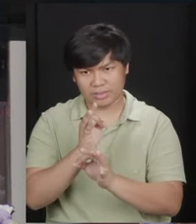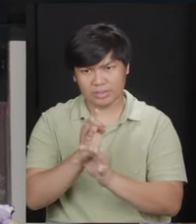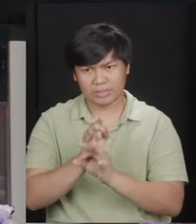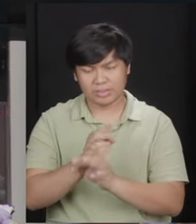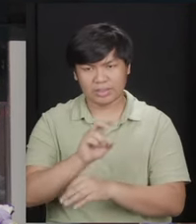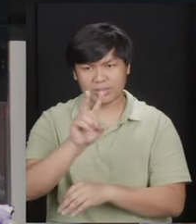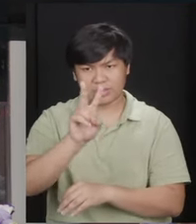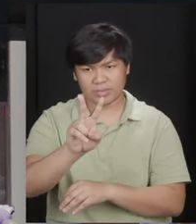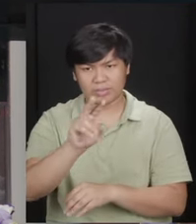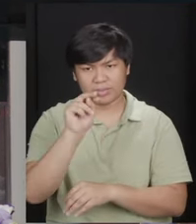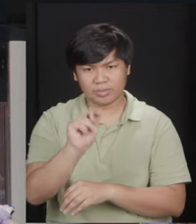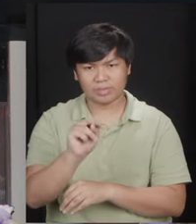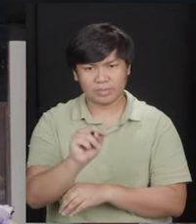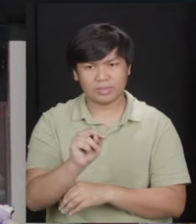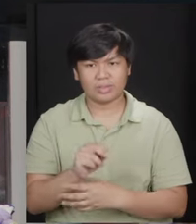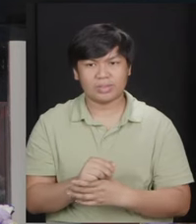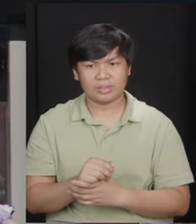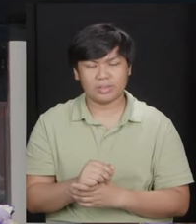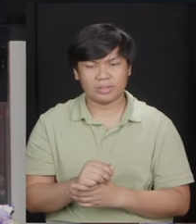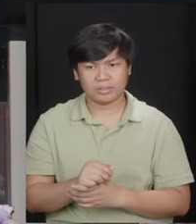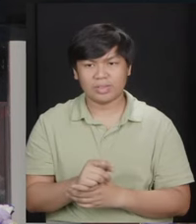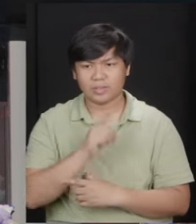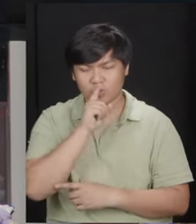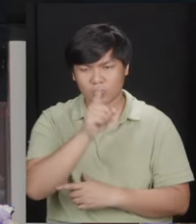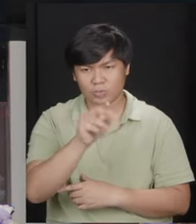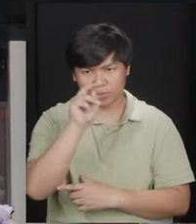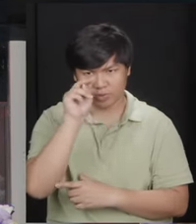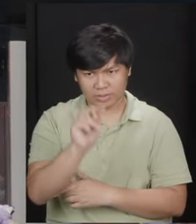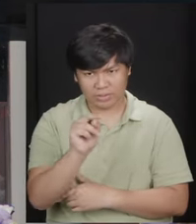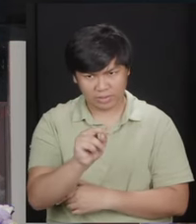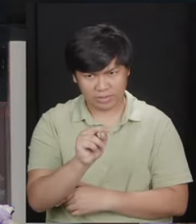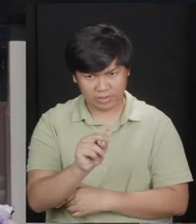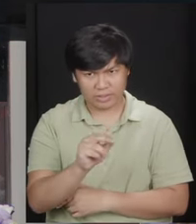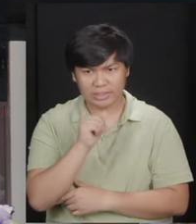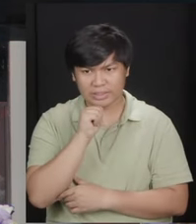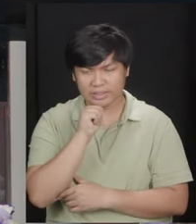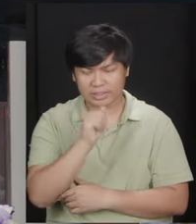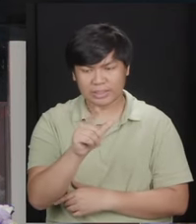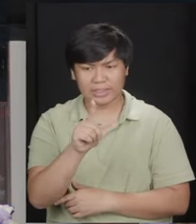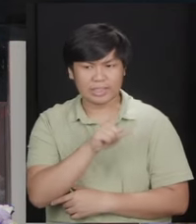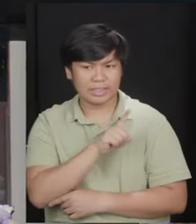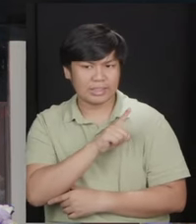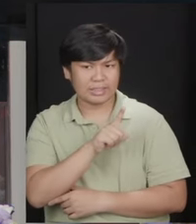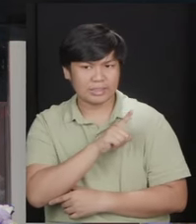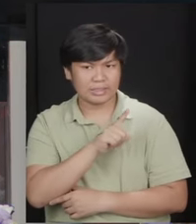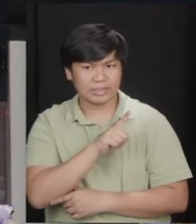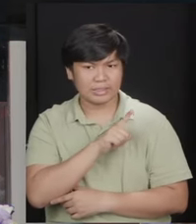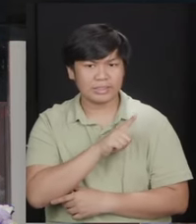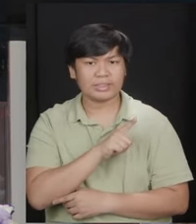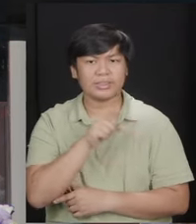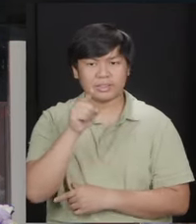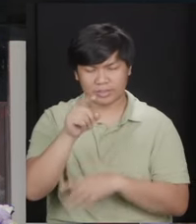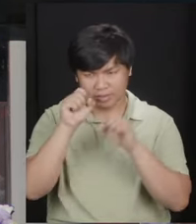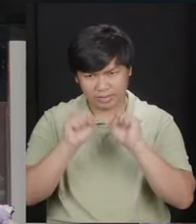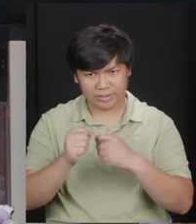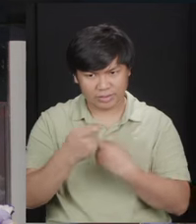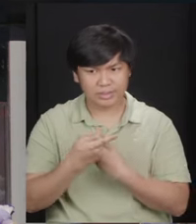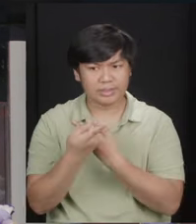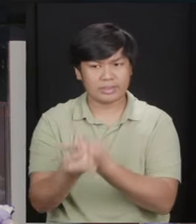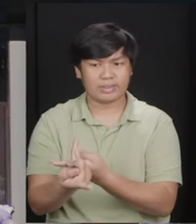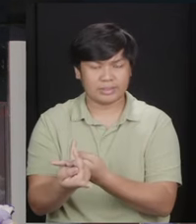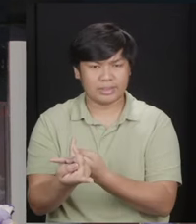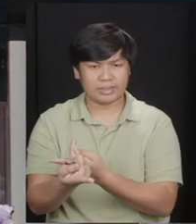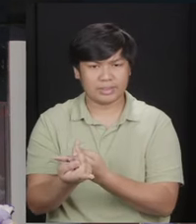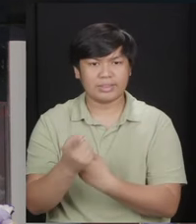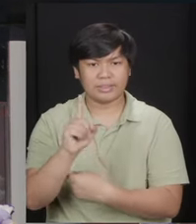two criteria. It's a legitimate need, the person is not lazy, then you can lend. That's what